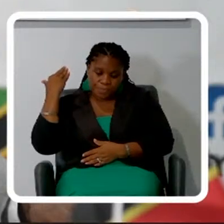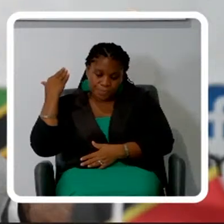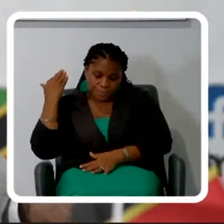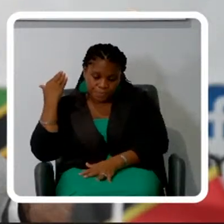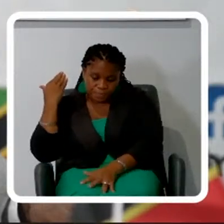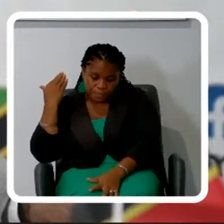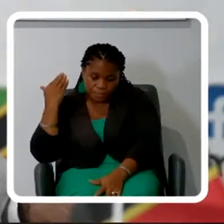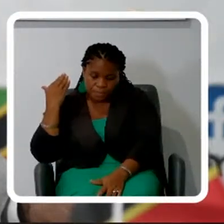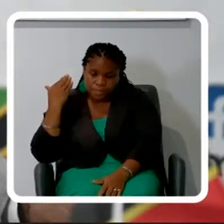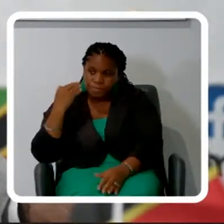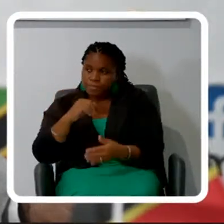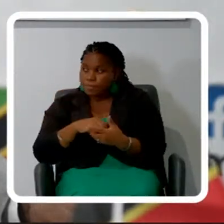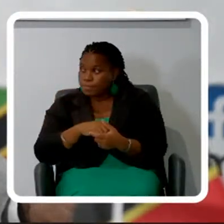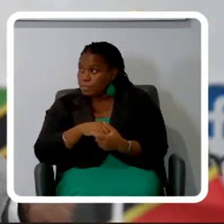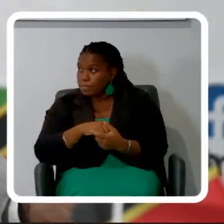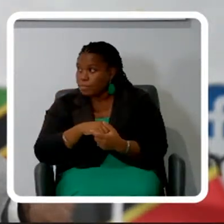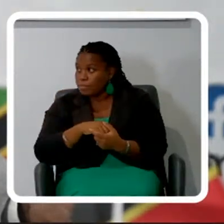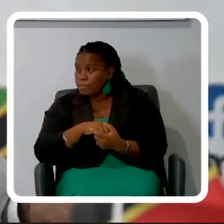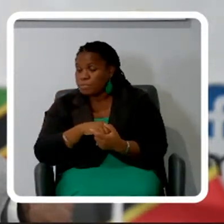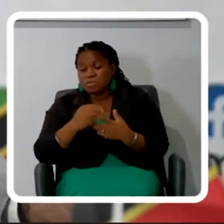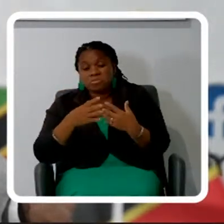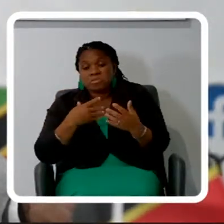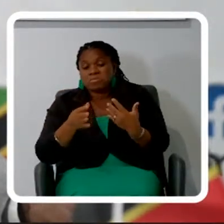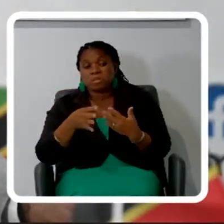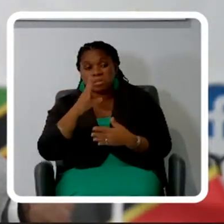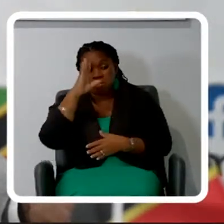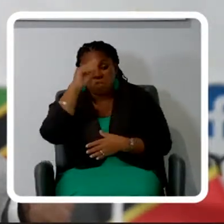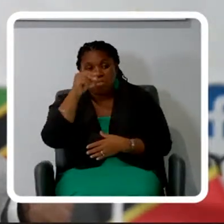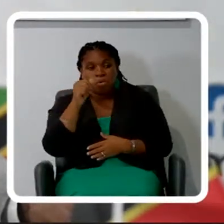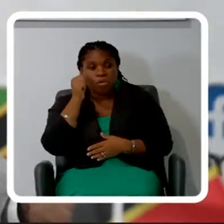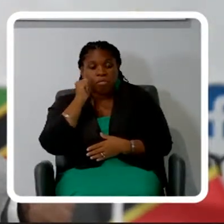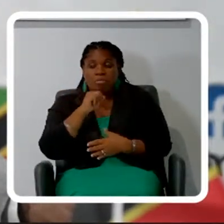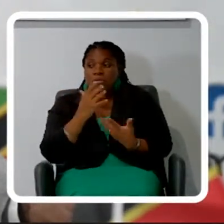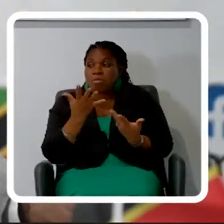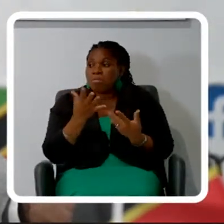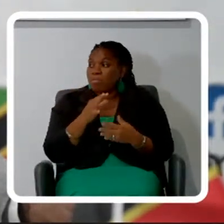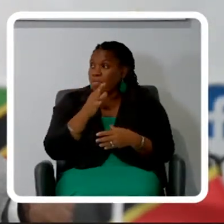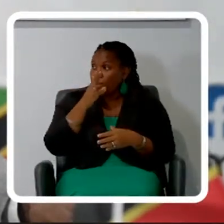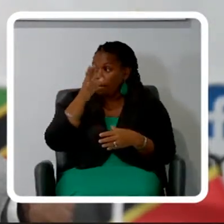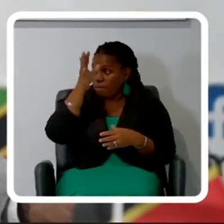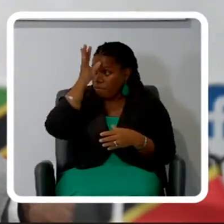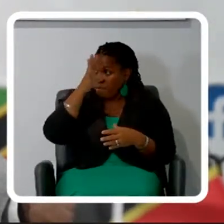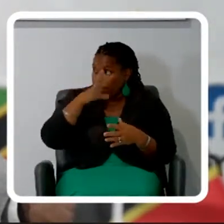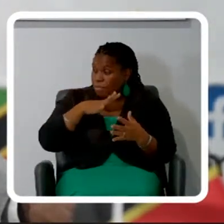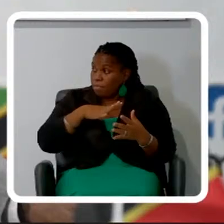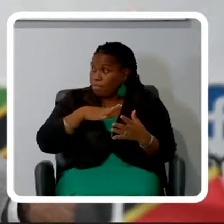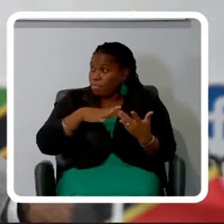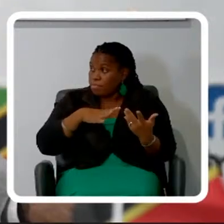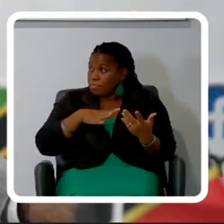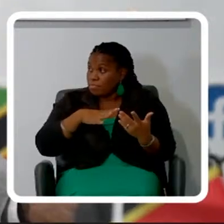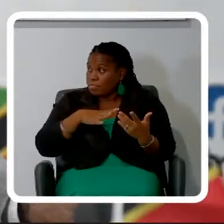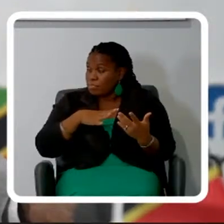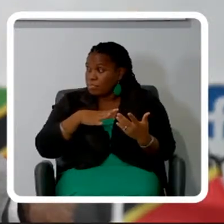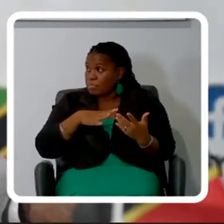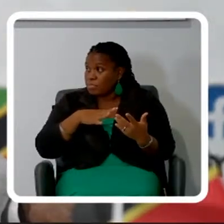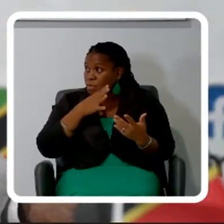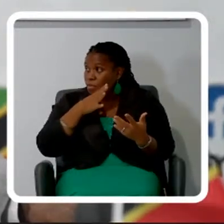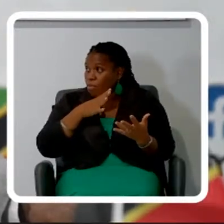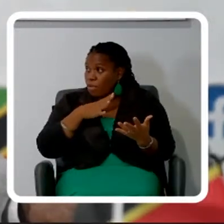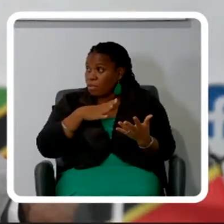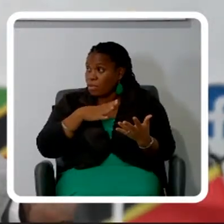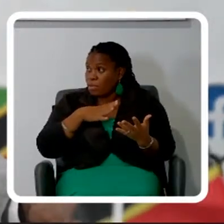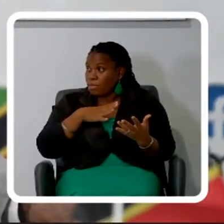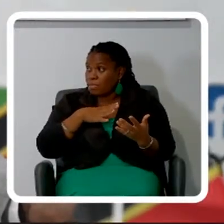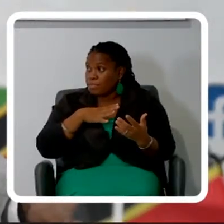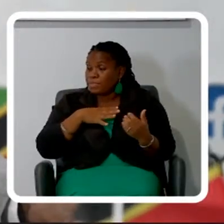geothermal. This can help every boy, girl, man, woman, or any gender in the body perceive themselves to be right here in St.